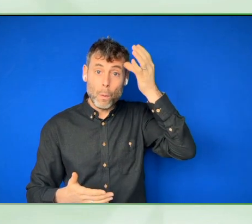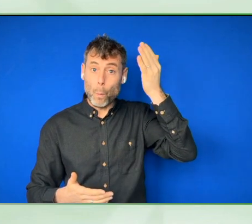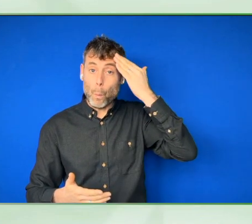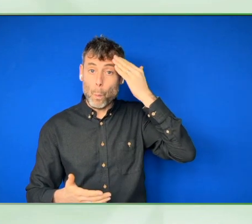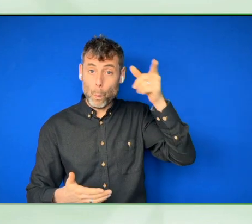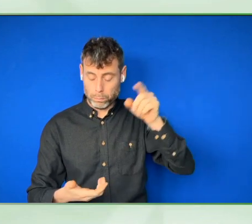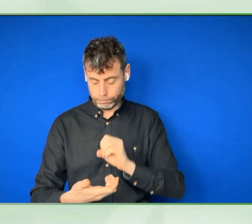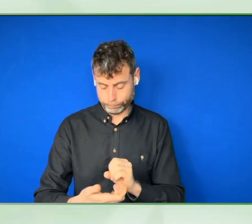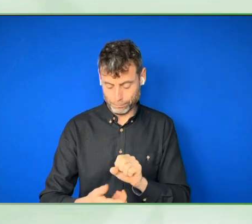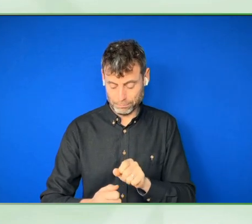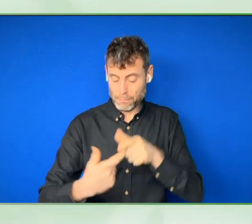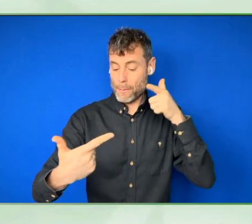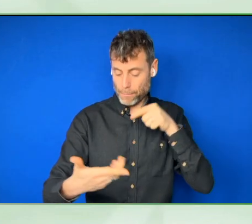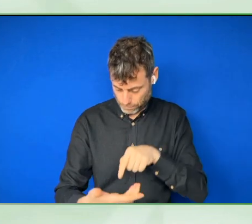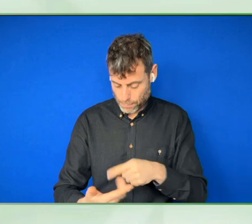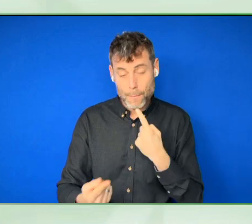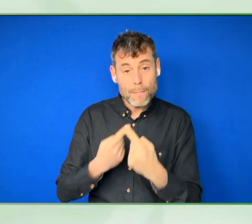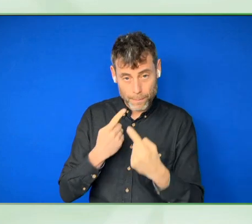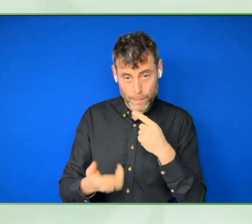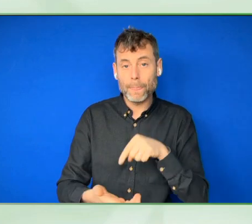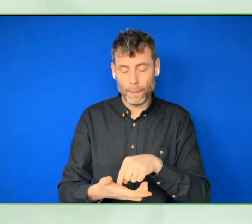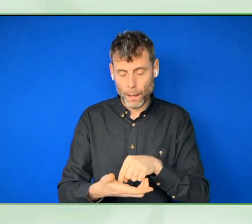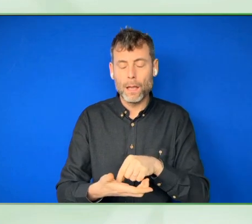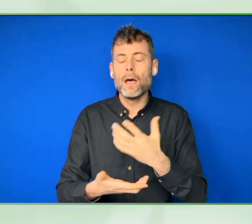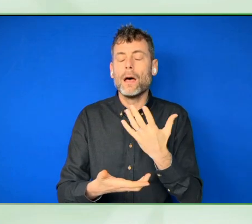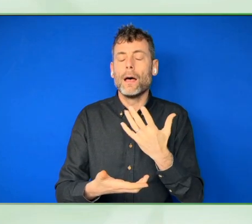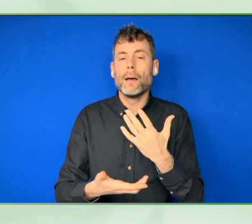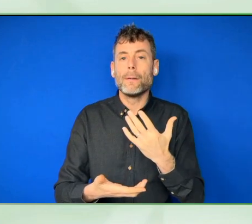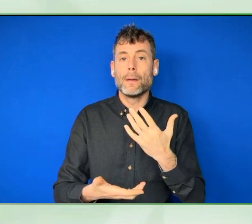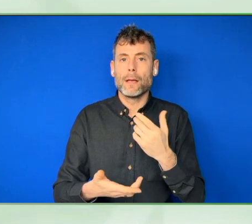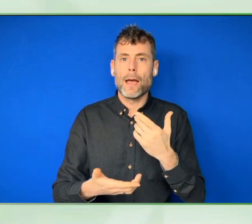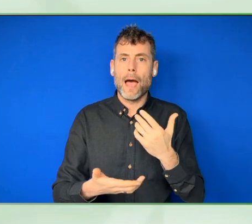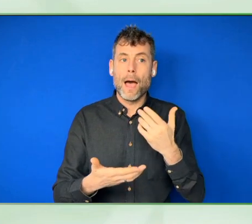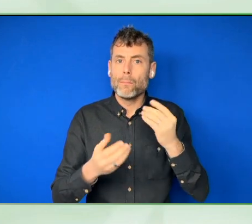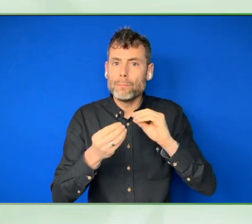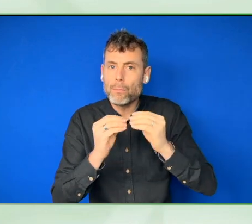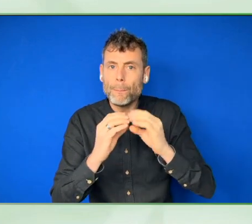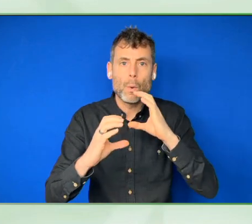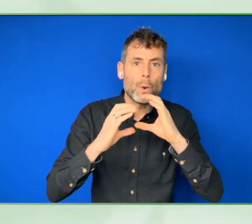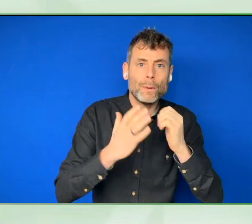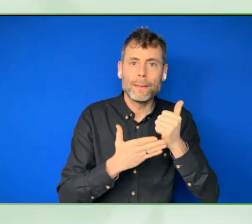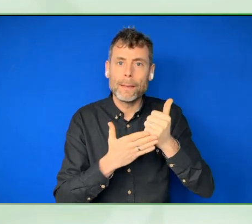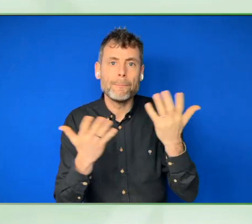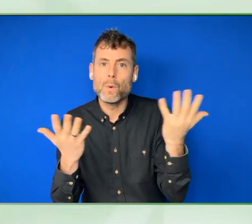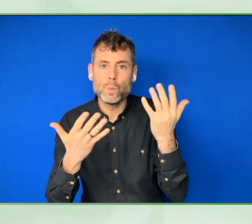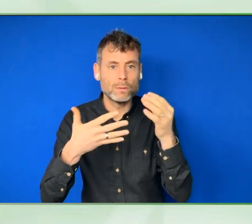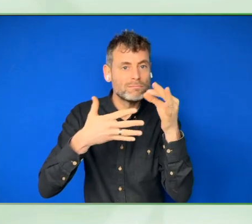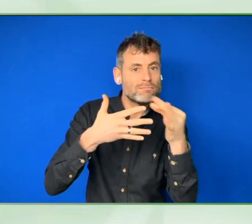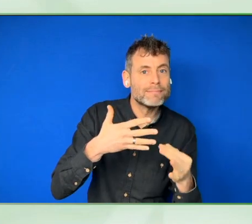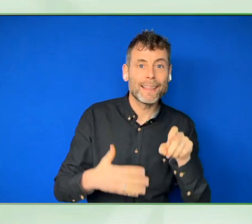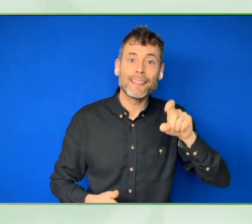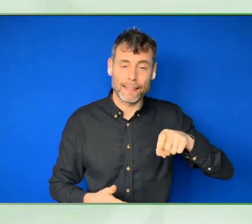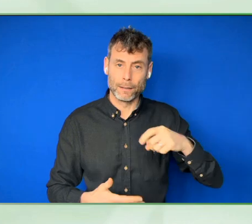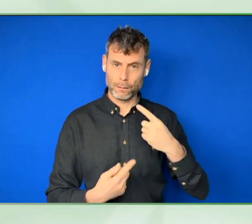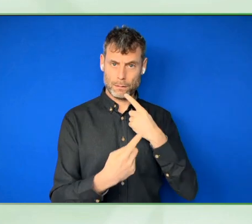out of the system. We're very pleased about that. And I think just a final note about why we're also unique. Although we're a relatively small team,